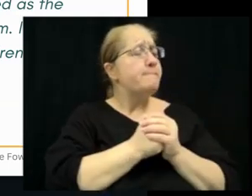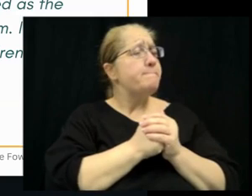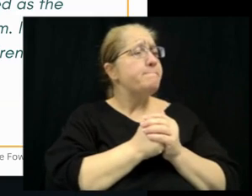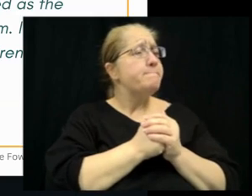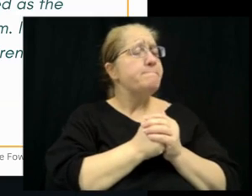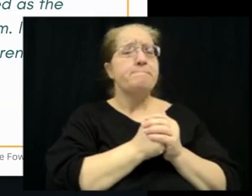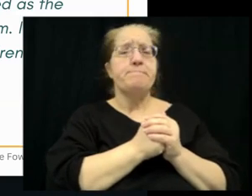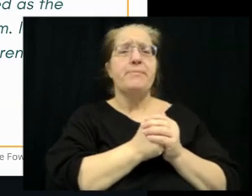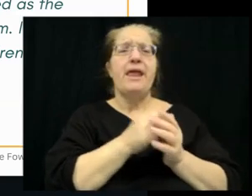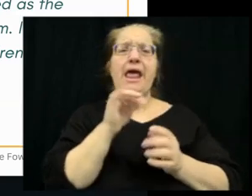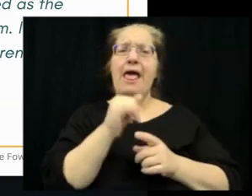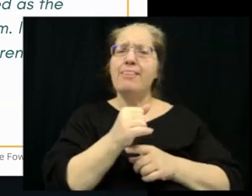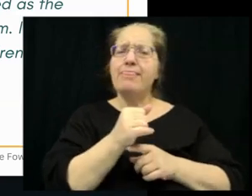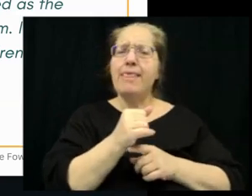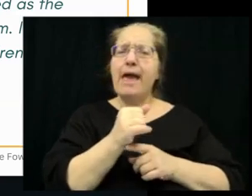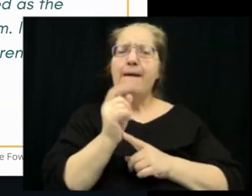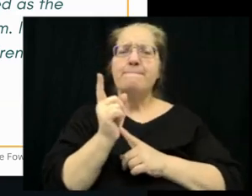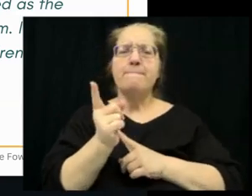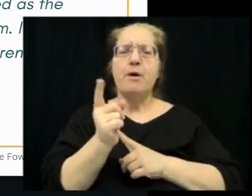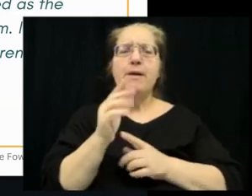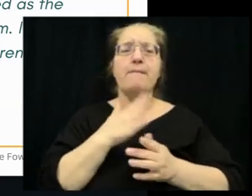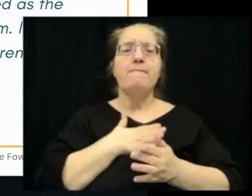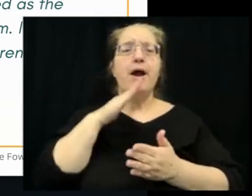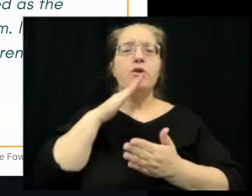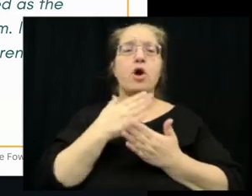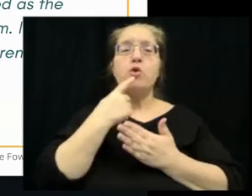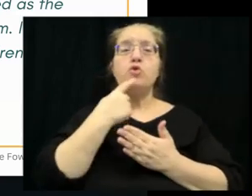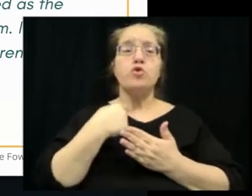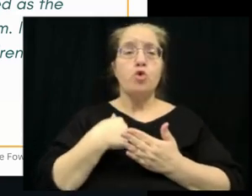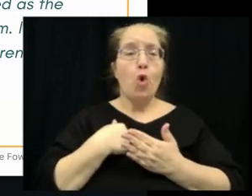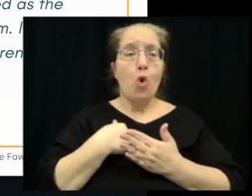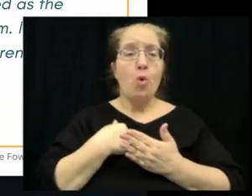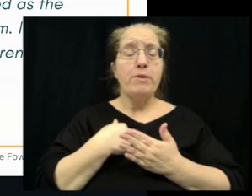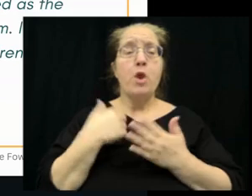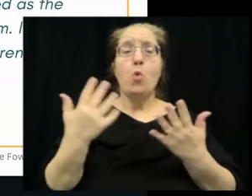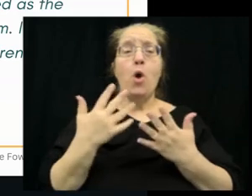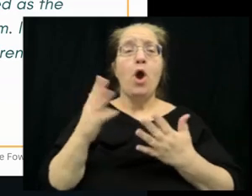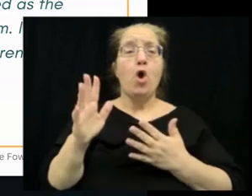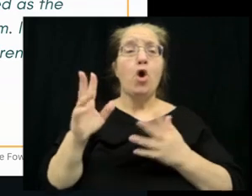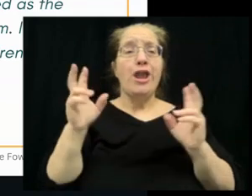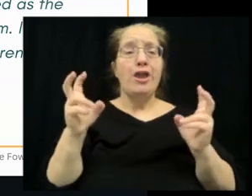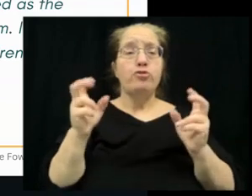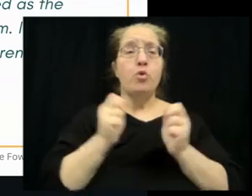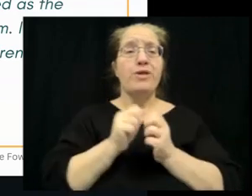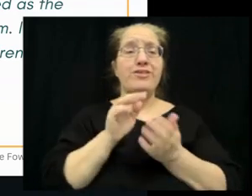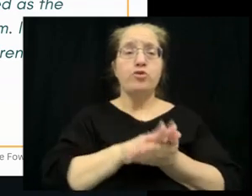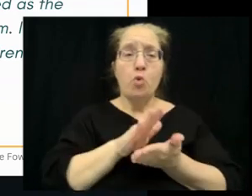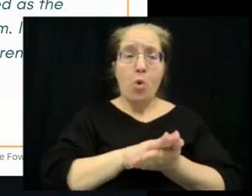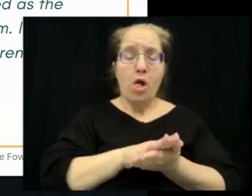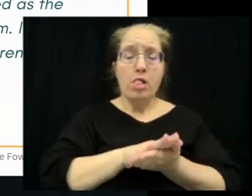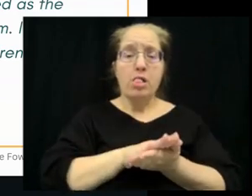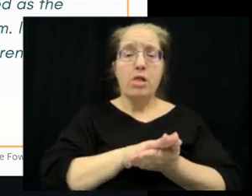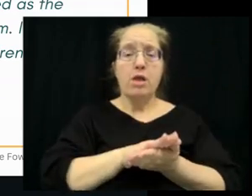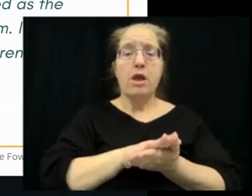it was in that moment that my daughter shared what was going on with her at school. And it was a mixture